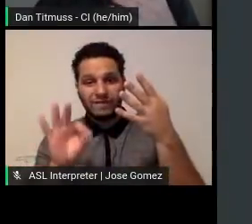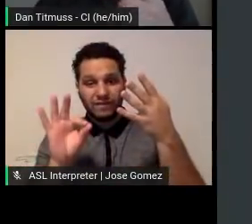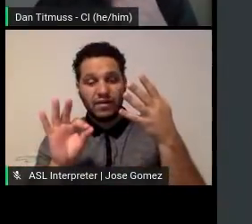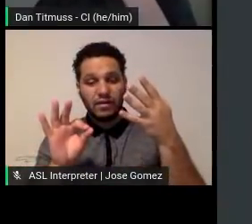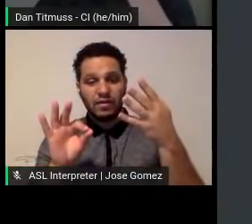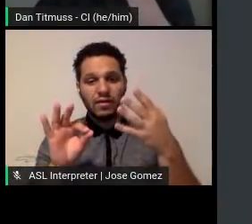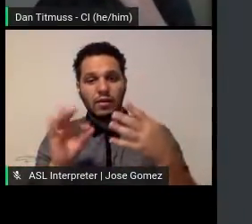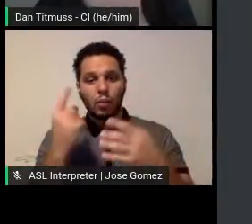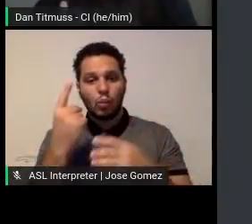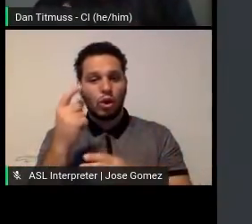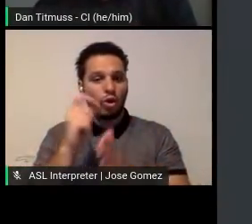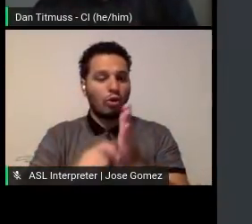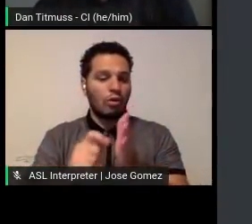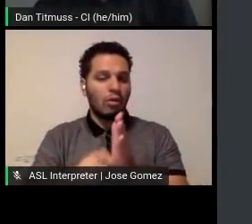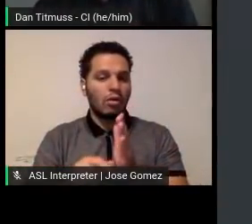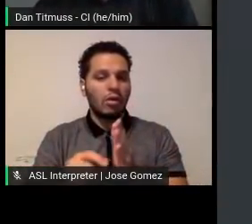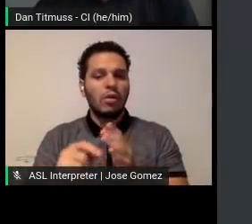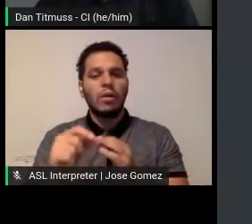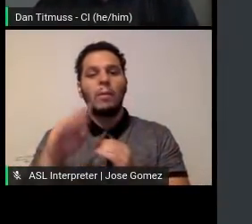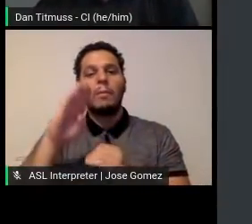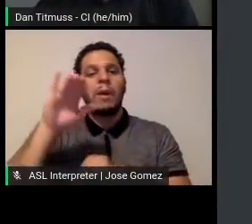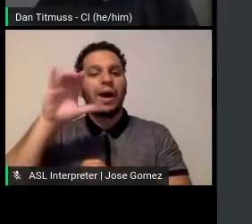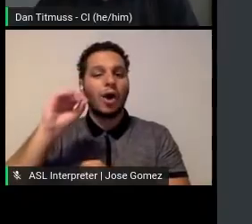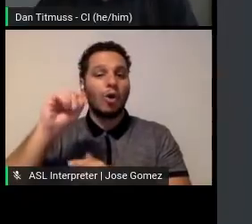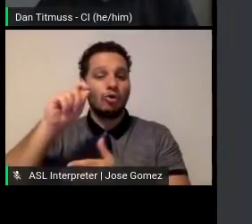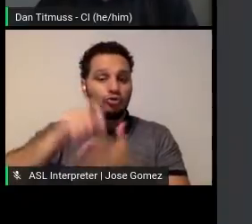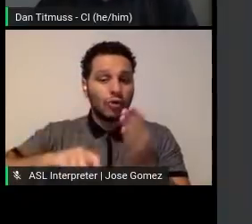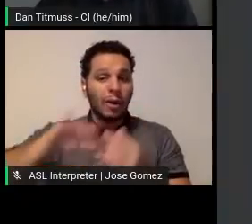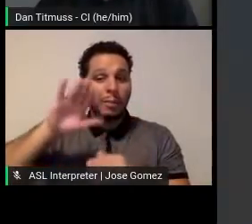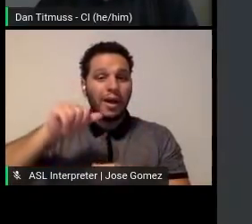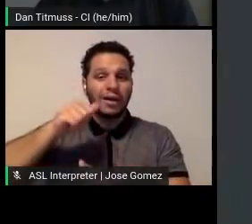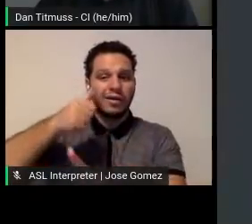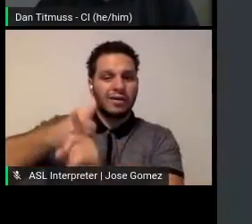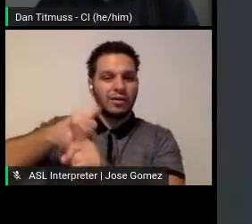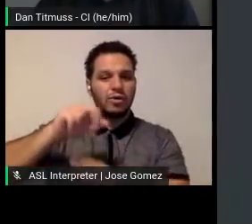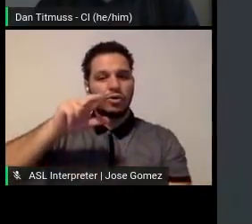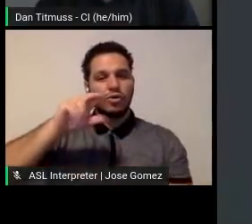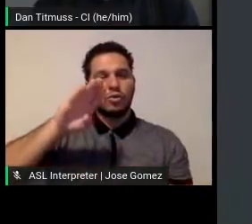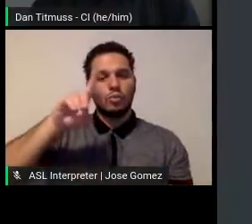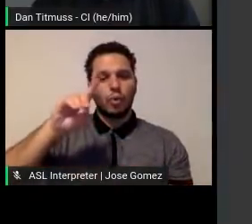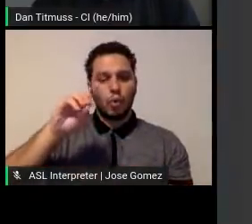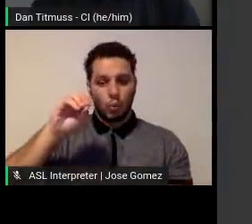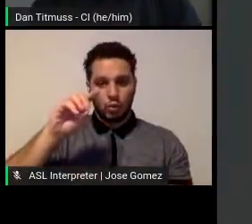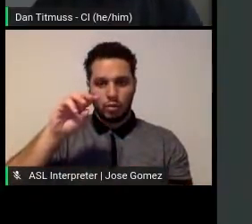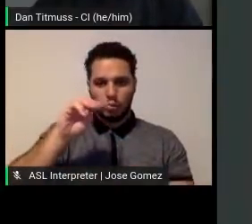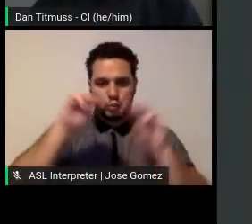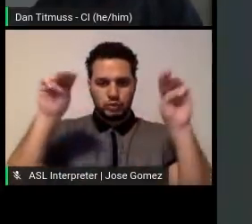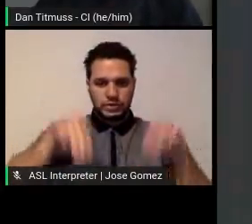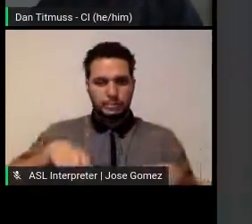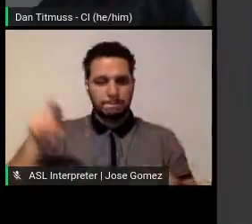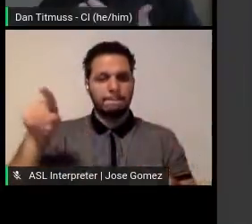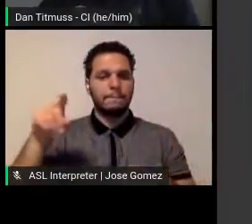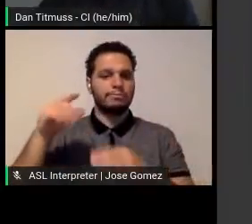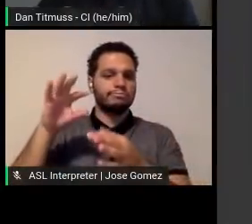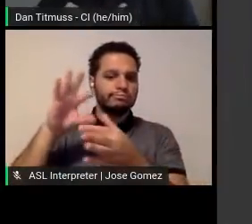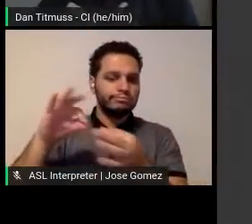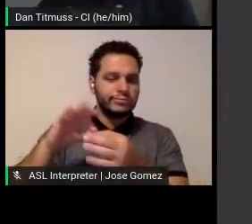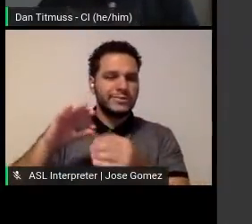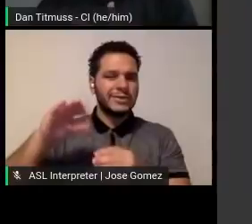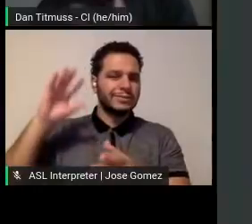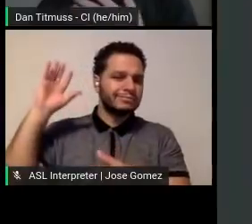a piece, like a bio that's been written by the Broad Museum. So here it's all about, you know, the